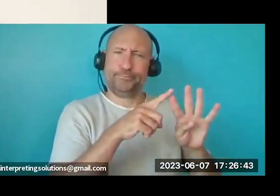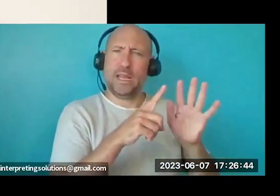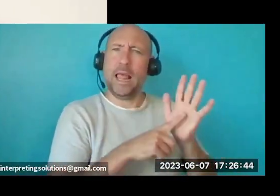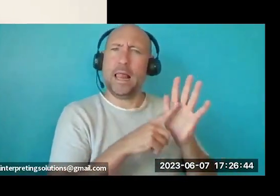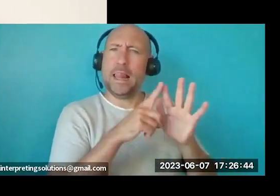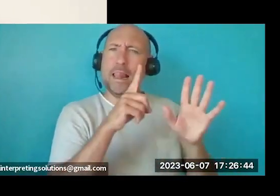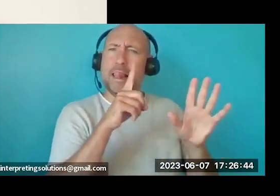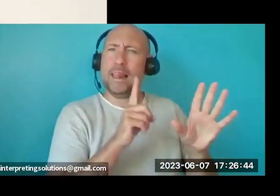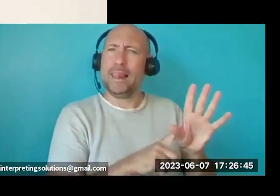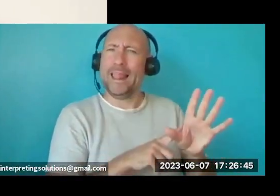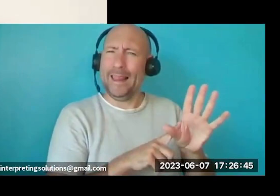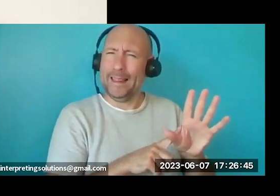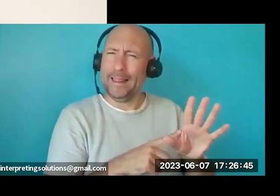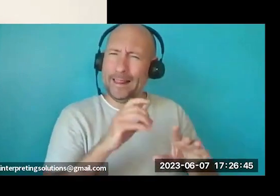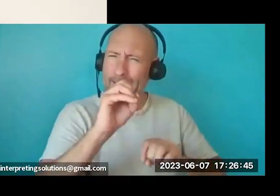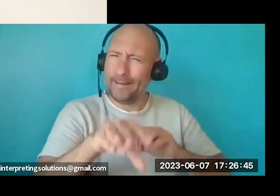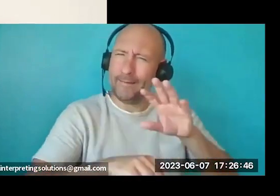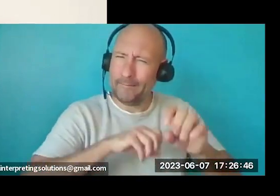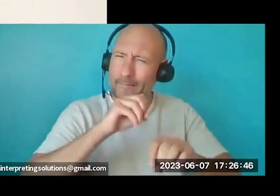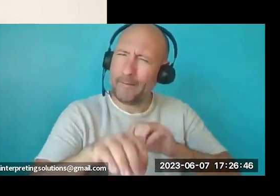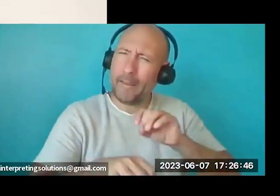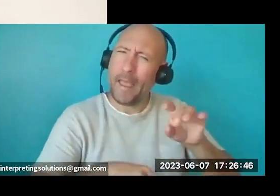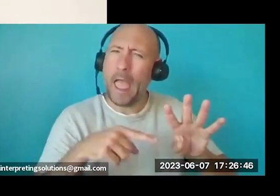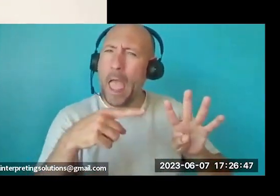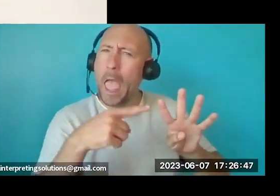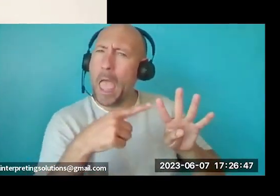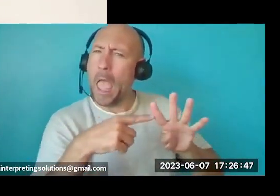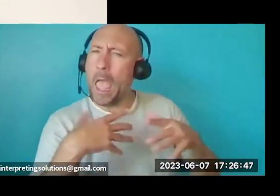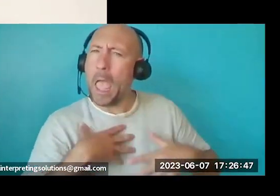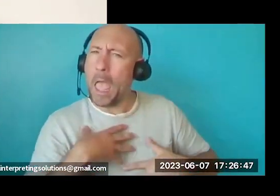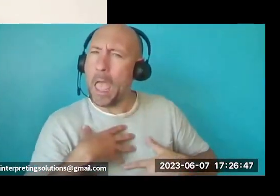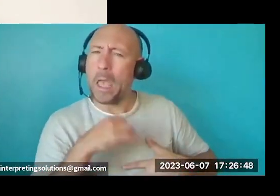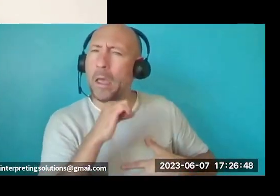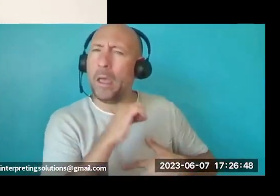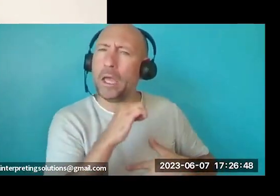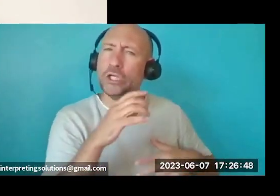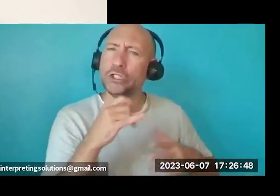because you told us already a lot about the work with Stopgap.